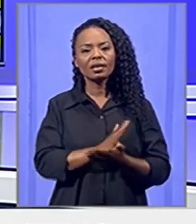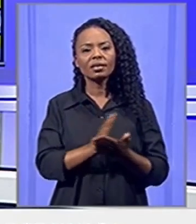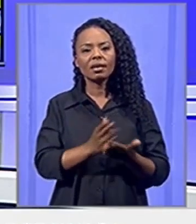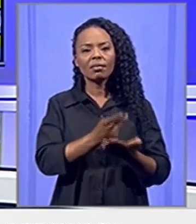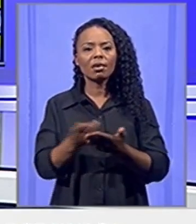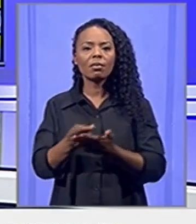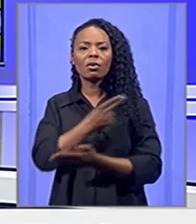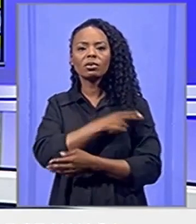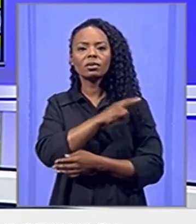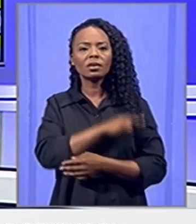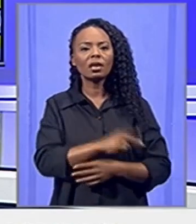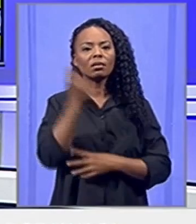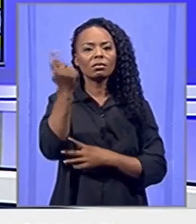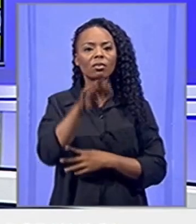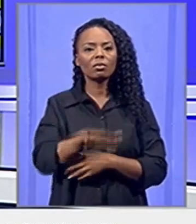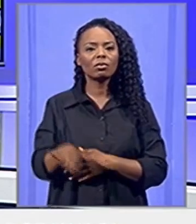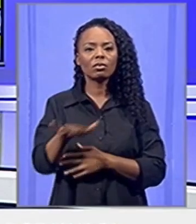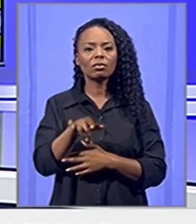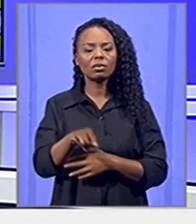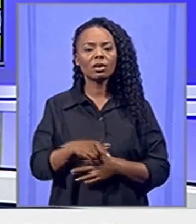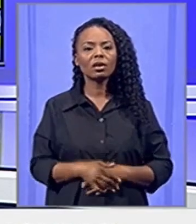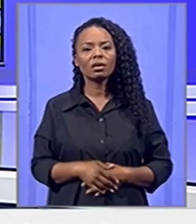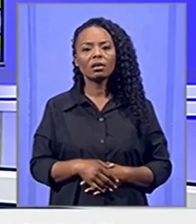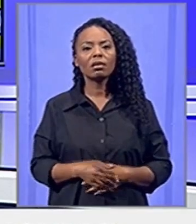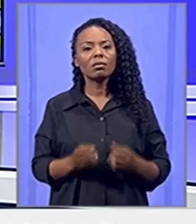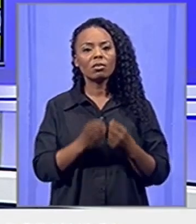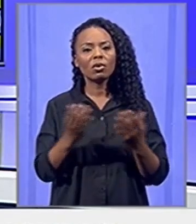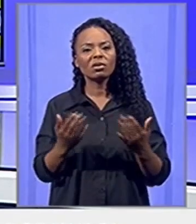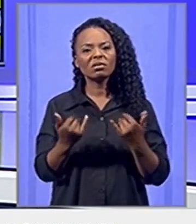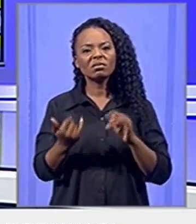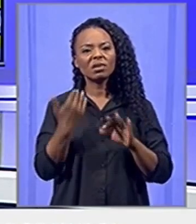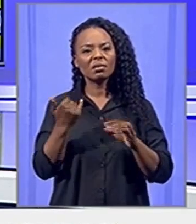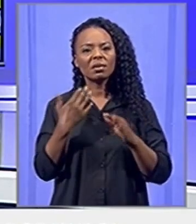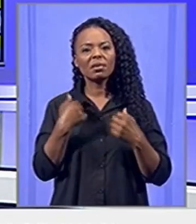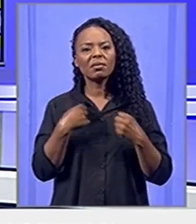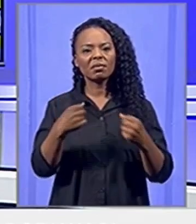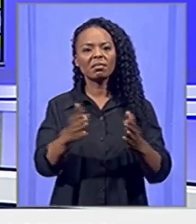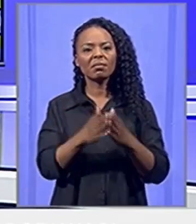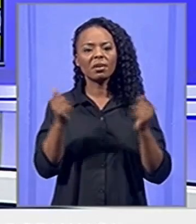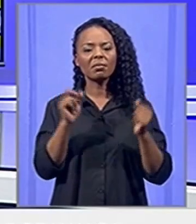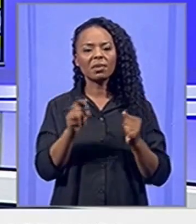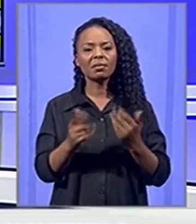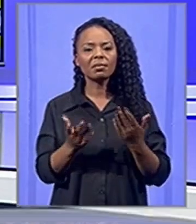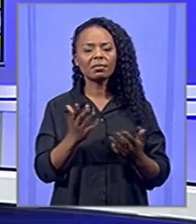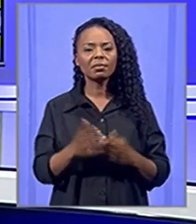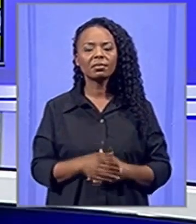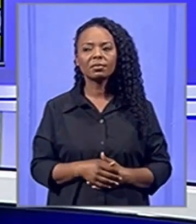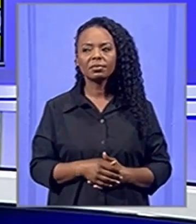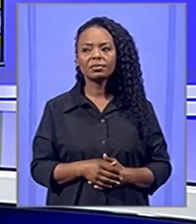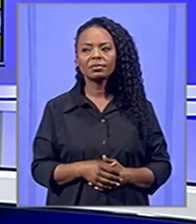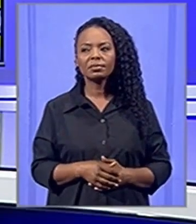Polokwane, Makhado le Botlokwa. Bothati jwa pharakano bo belaela go kgweetsa botlhaswa.